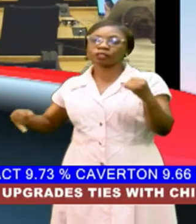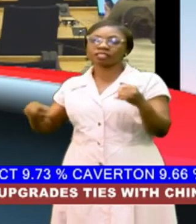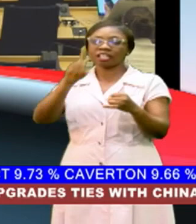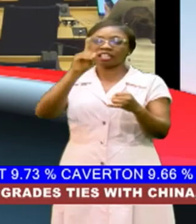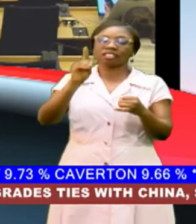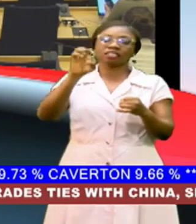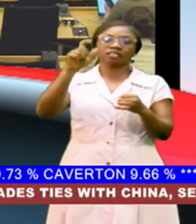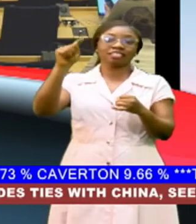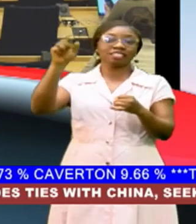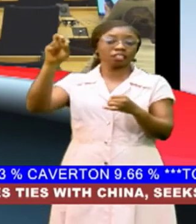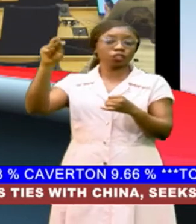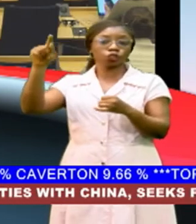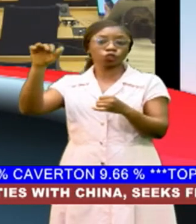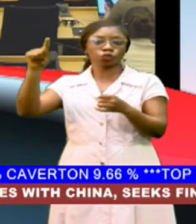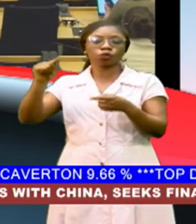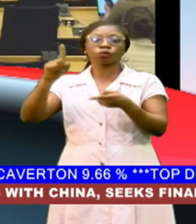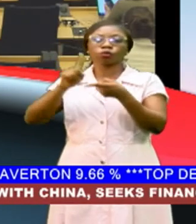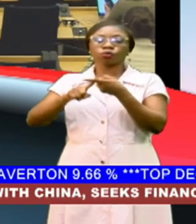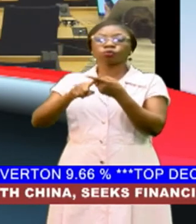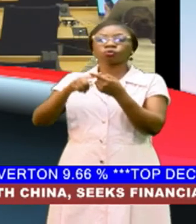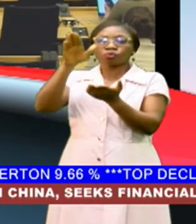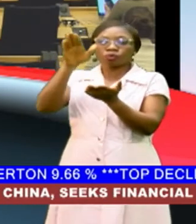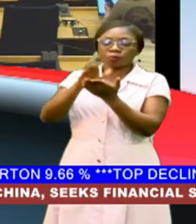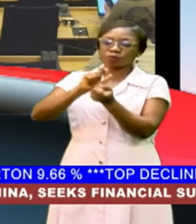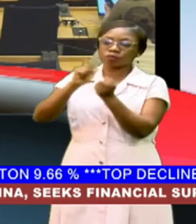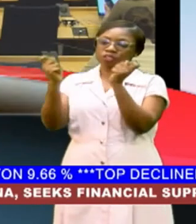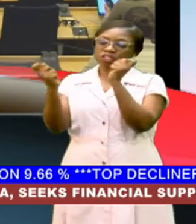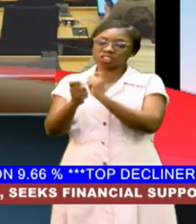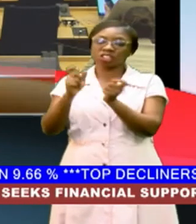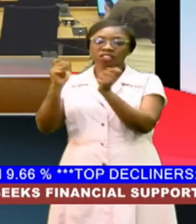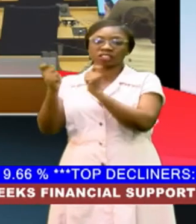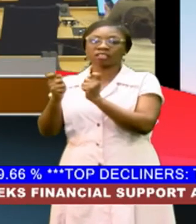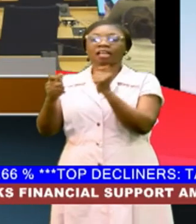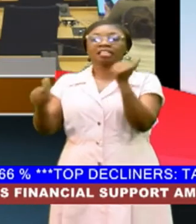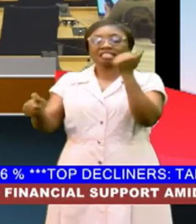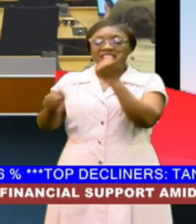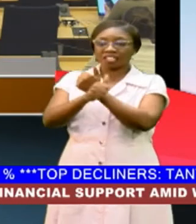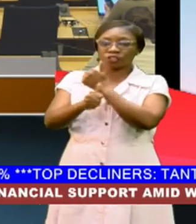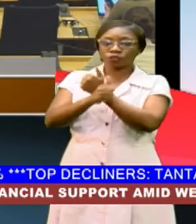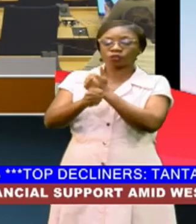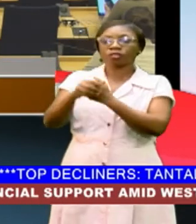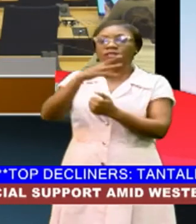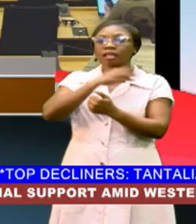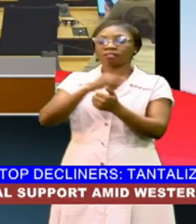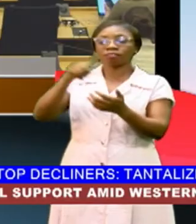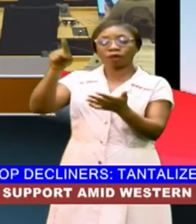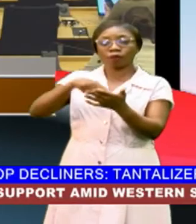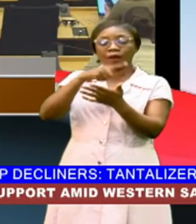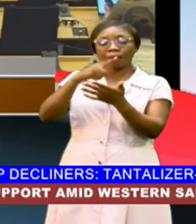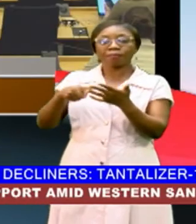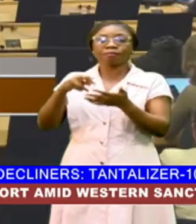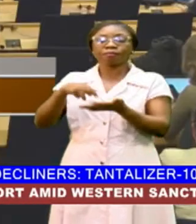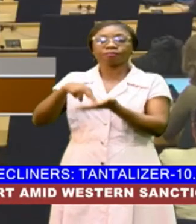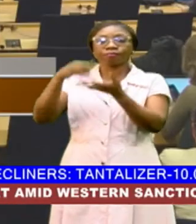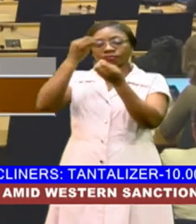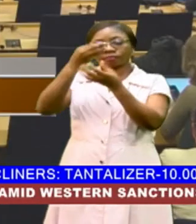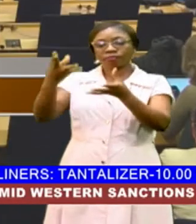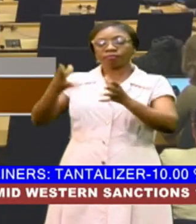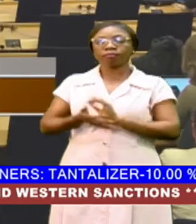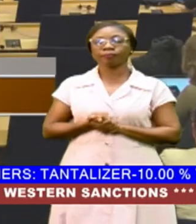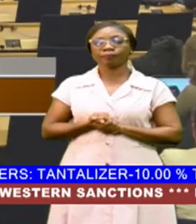migrant charities to slam the changes as dangerous and cruel. Justin Bem-Unyi reports.